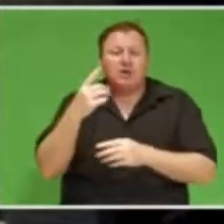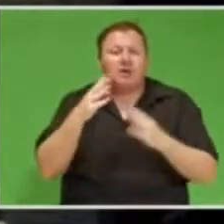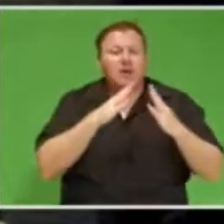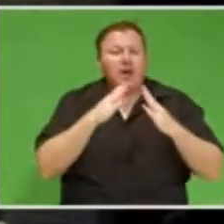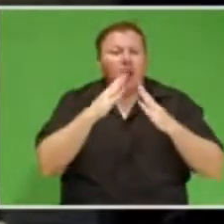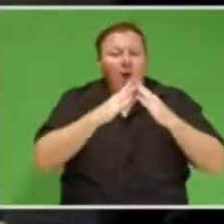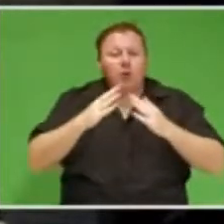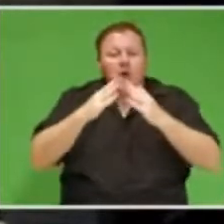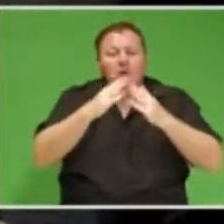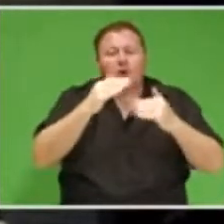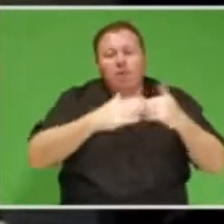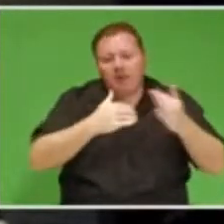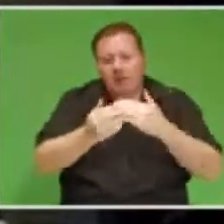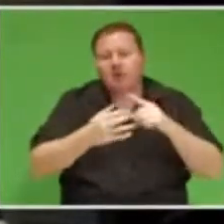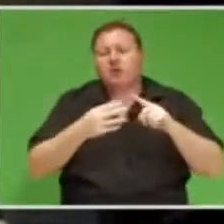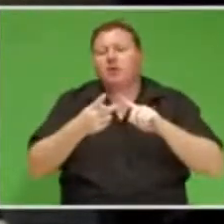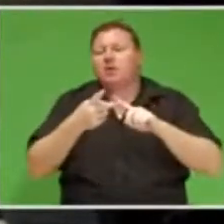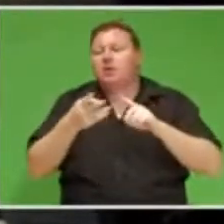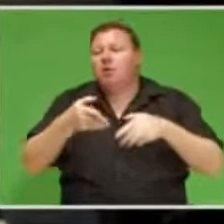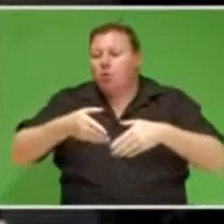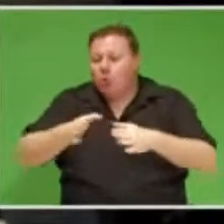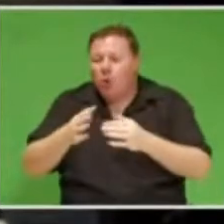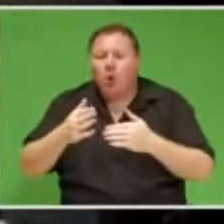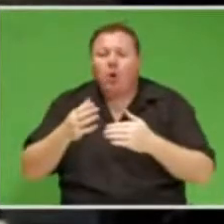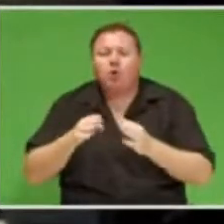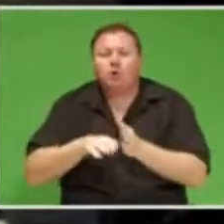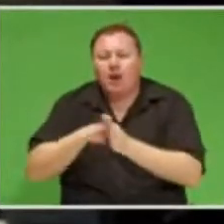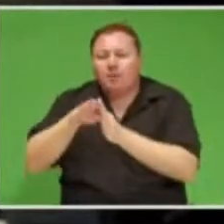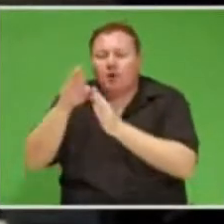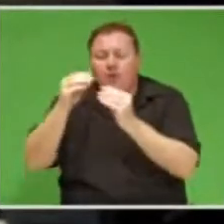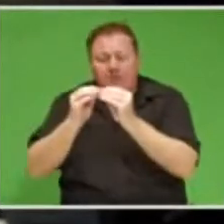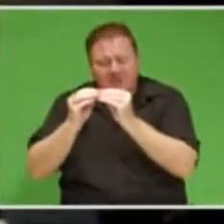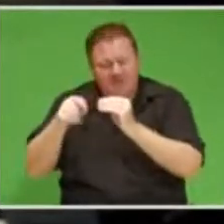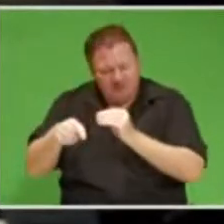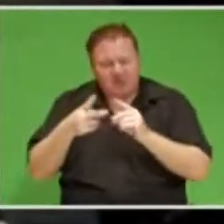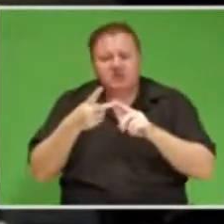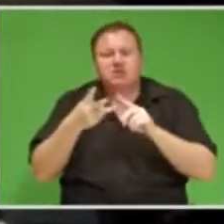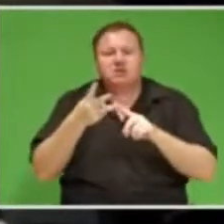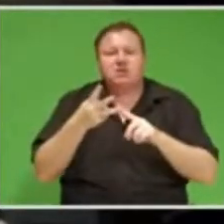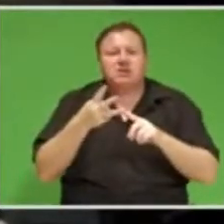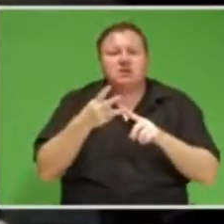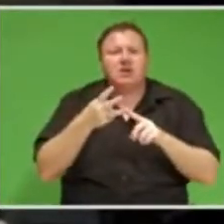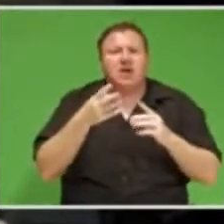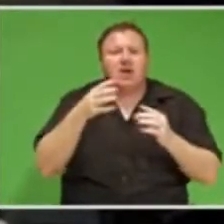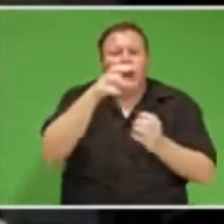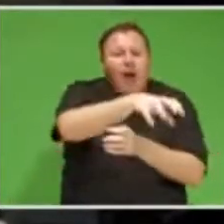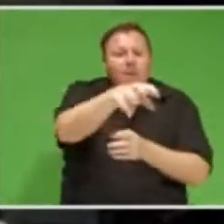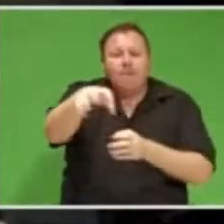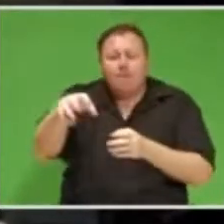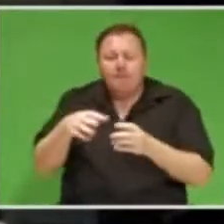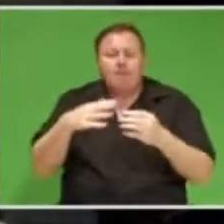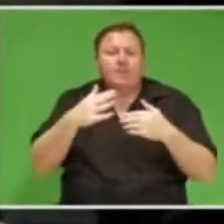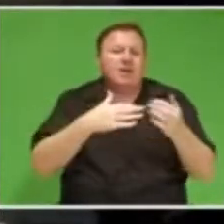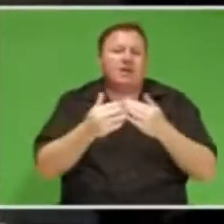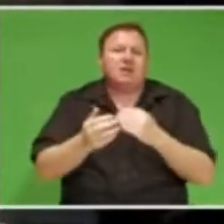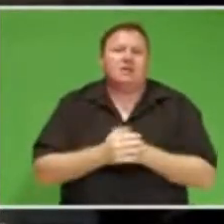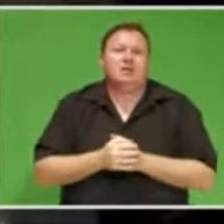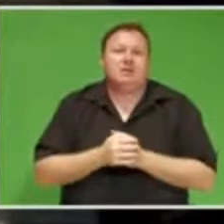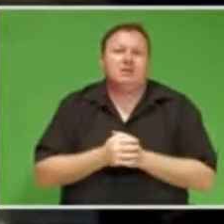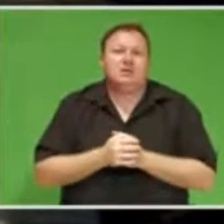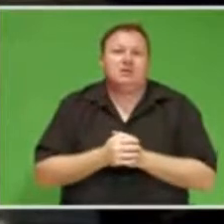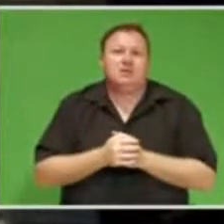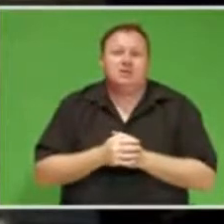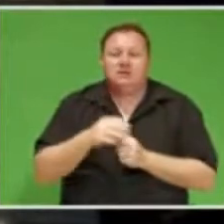development of small harbors. In a major development, the South African National Roads